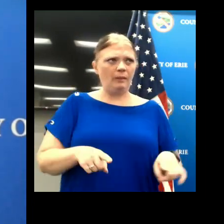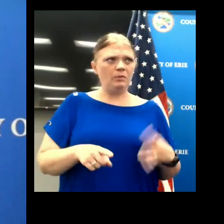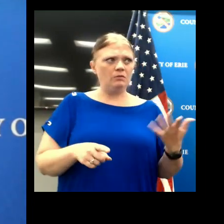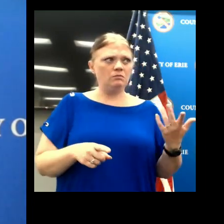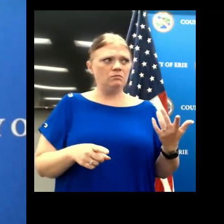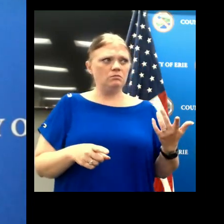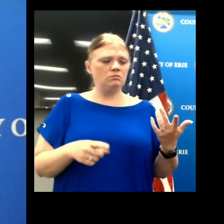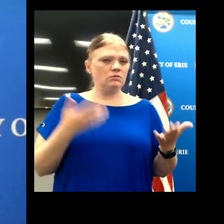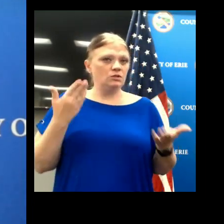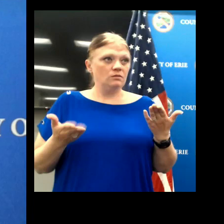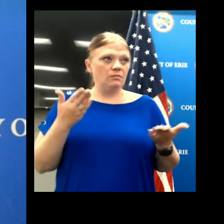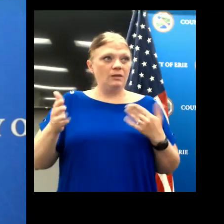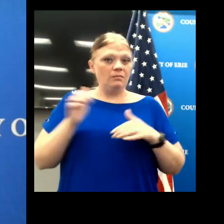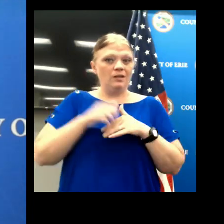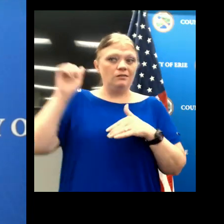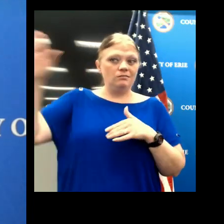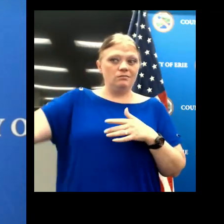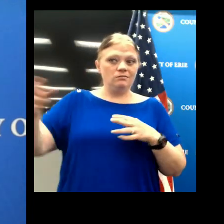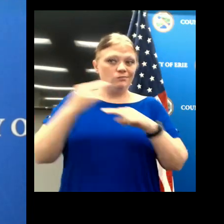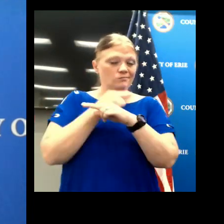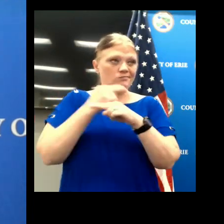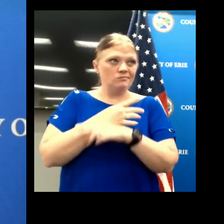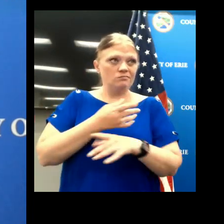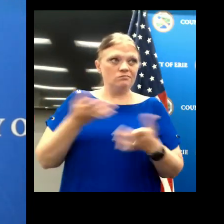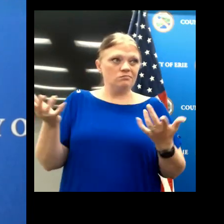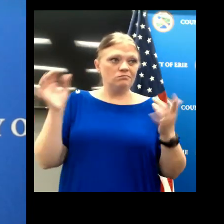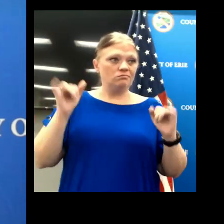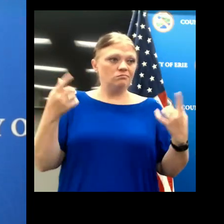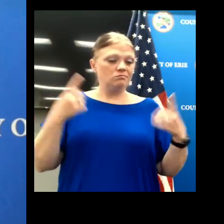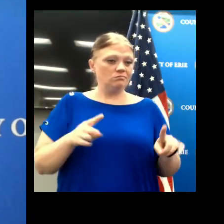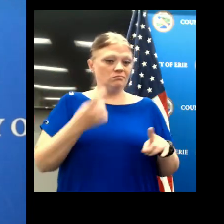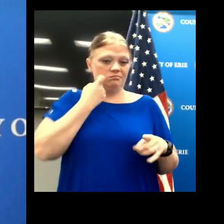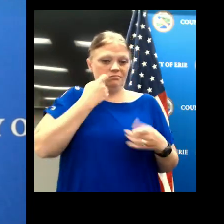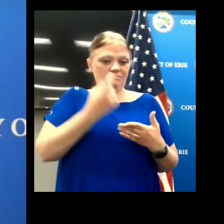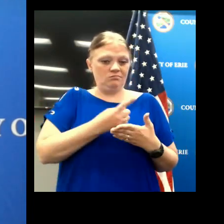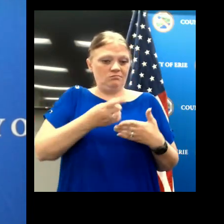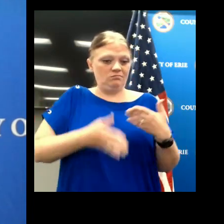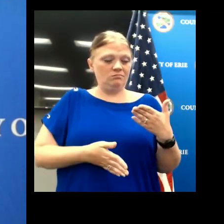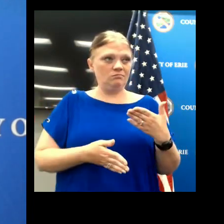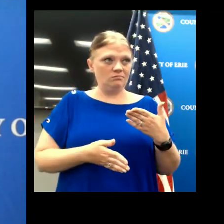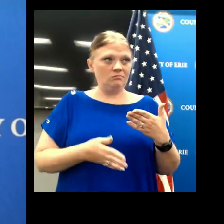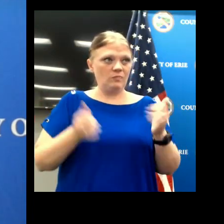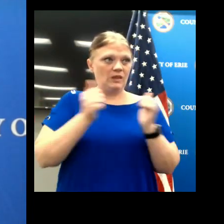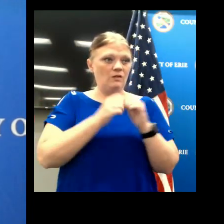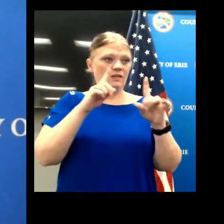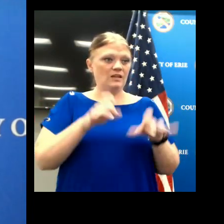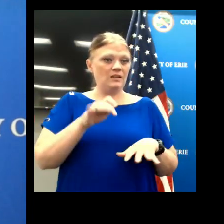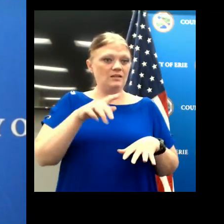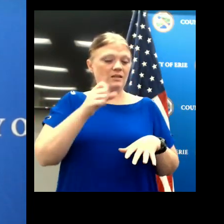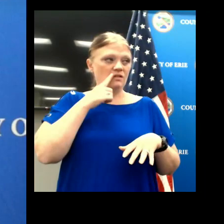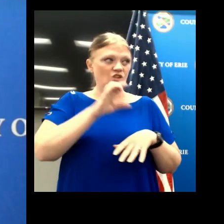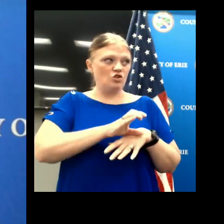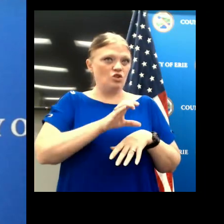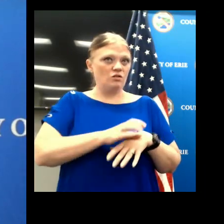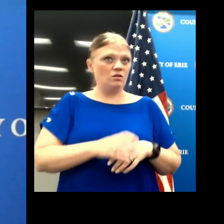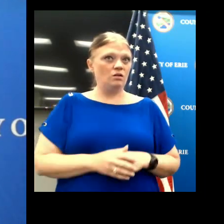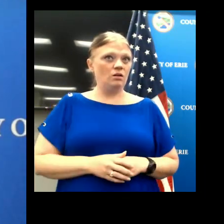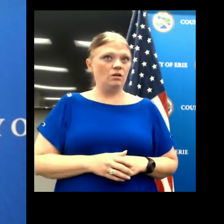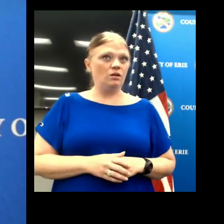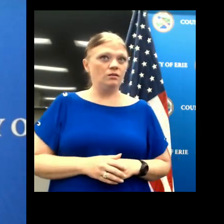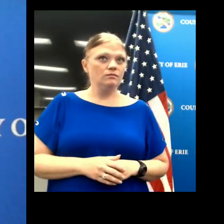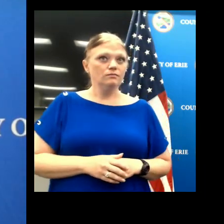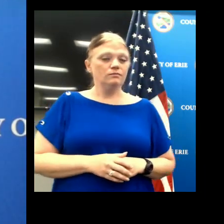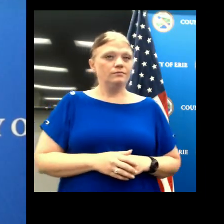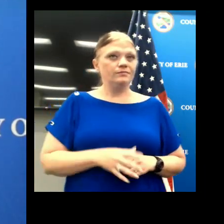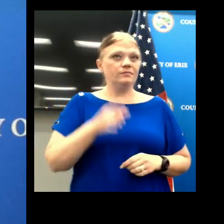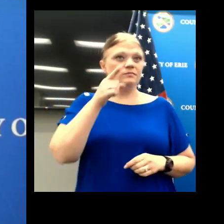it may be driven down the thruway, which is what happened this past weekend with the test kit with the church.